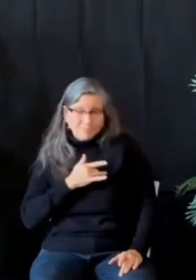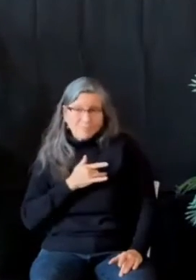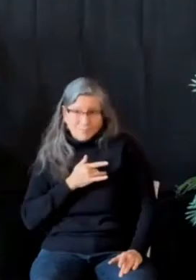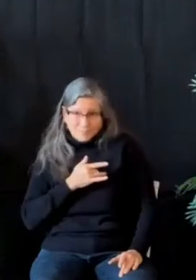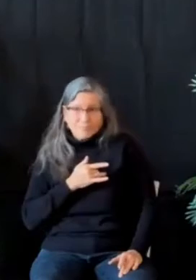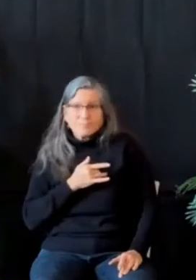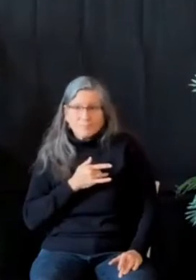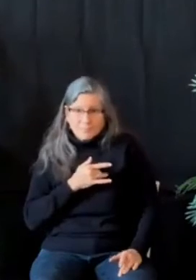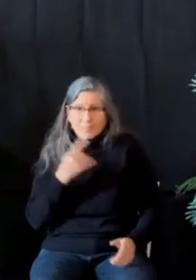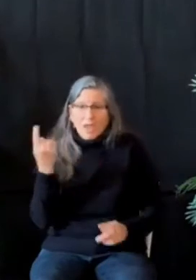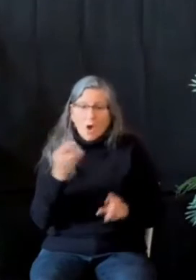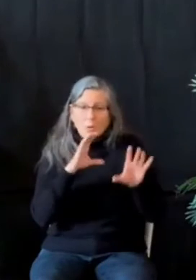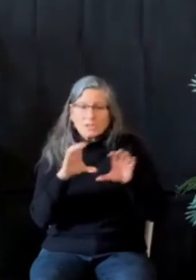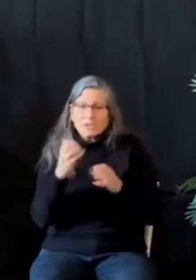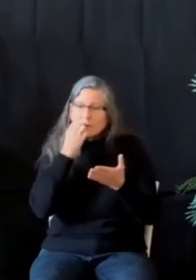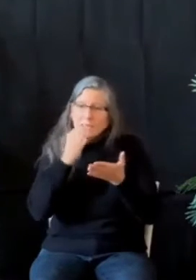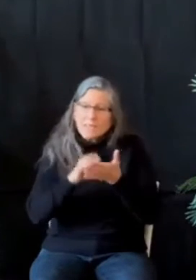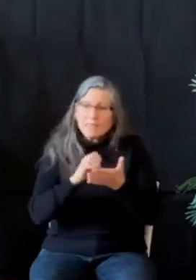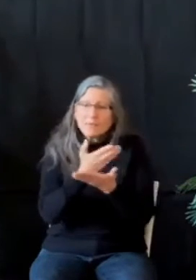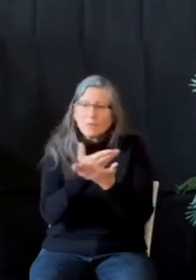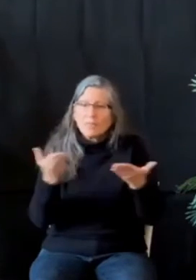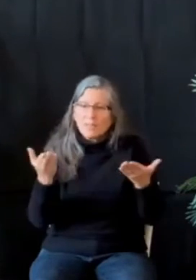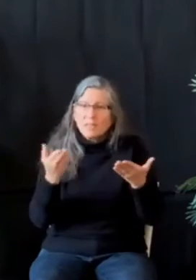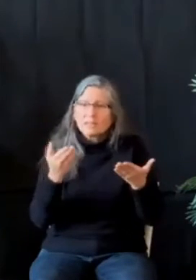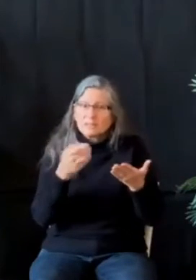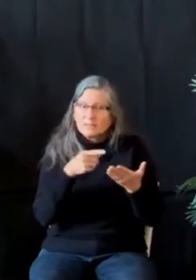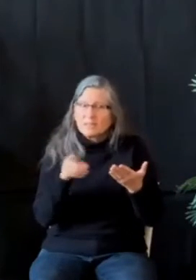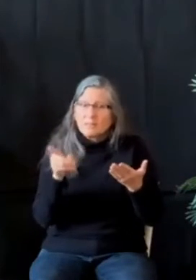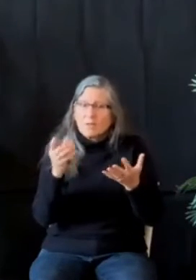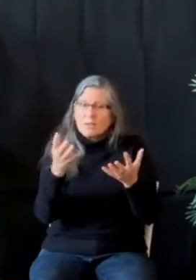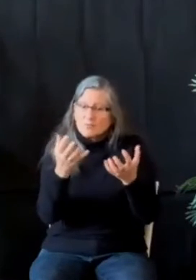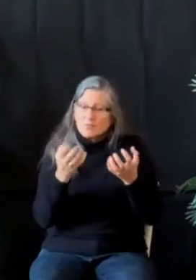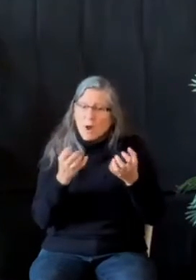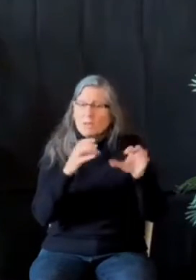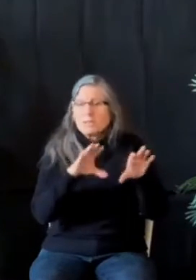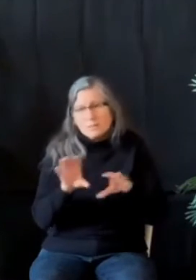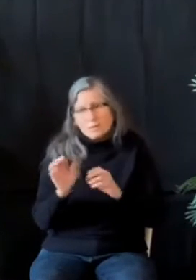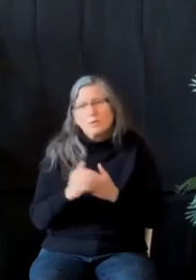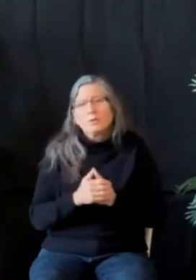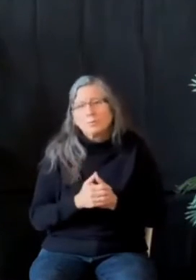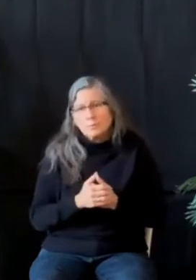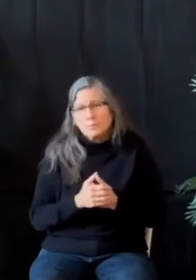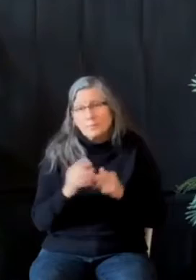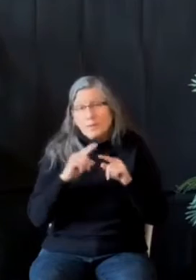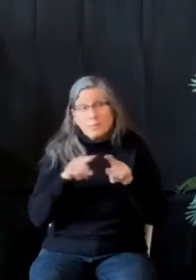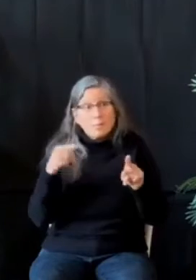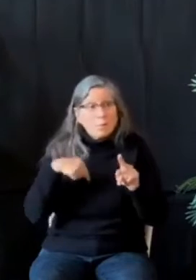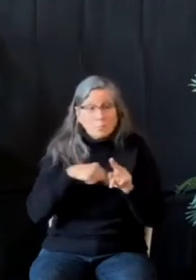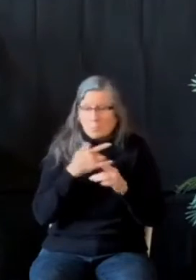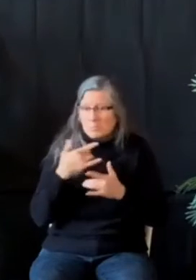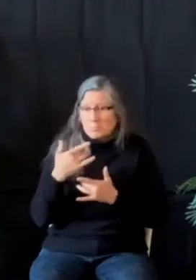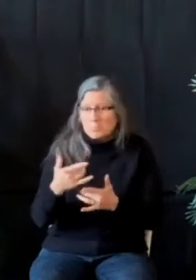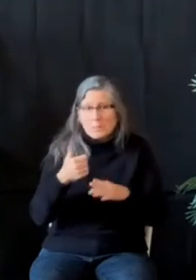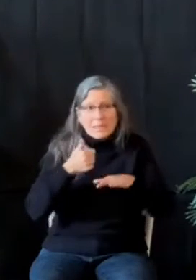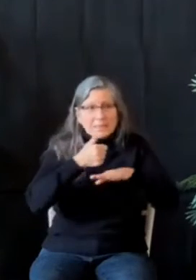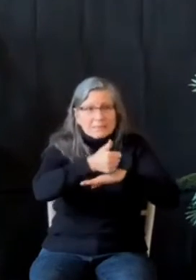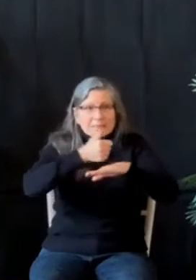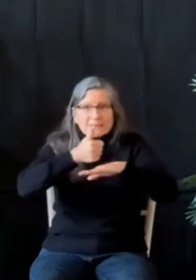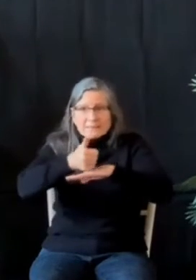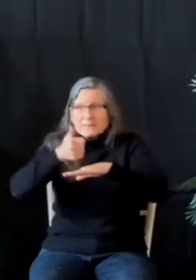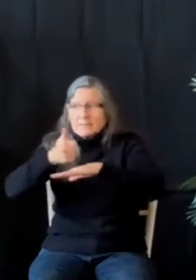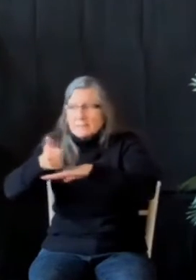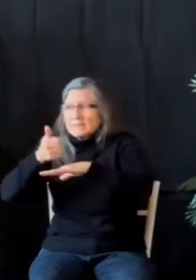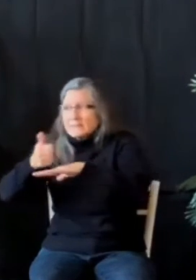says here. They always do the evil things they want to do. But we have a tendency to blame